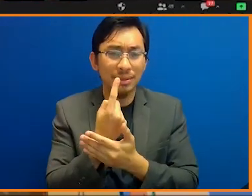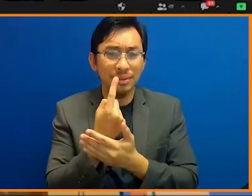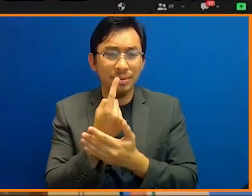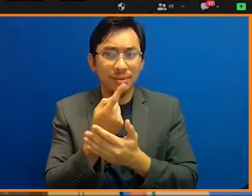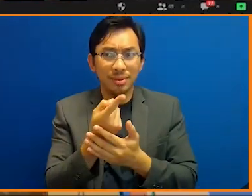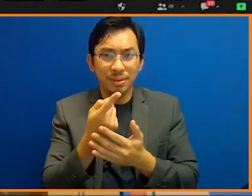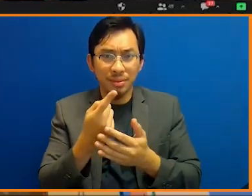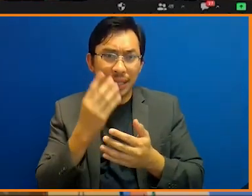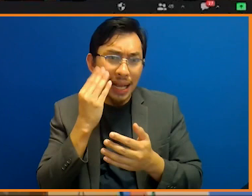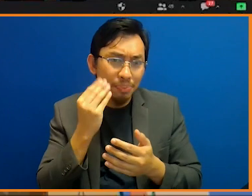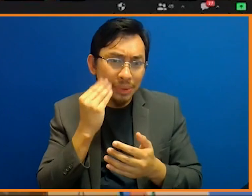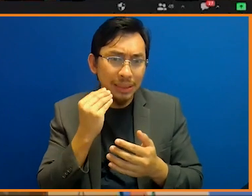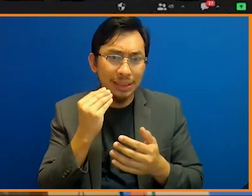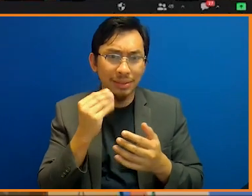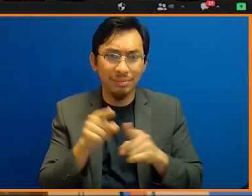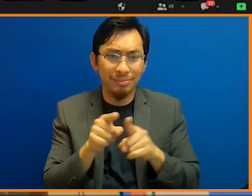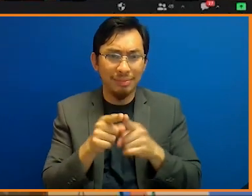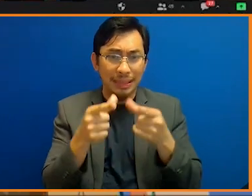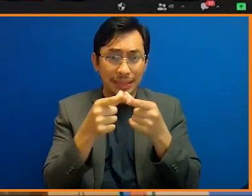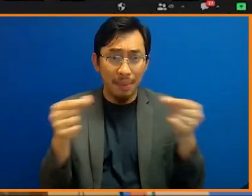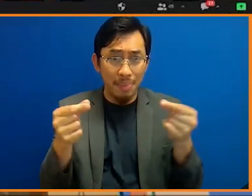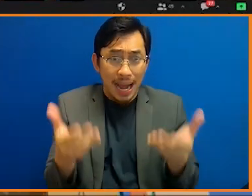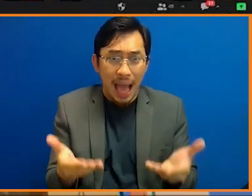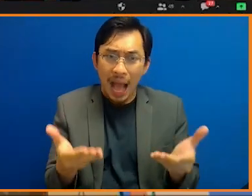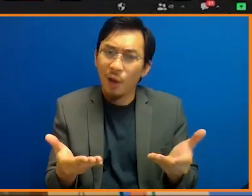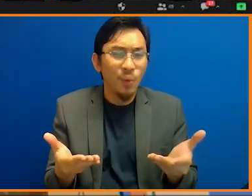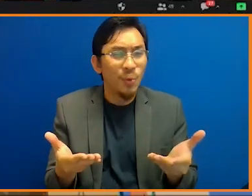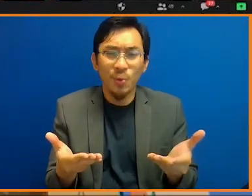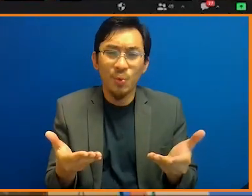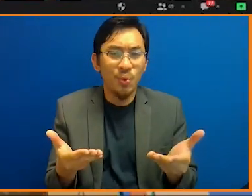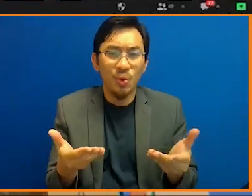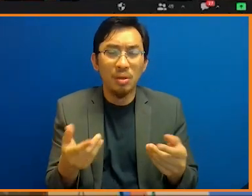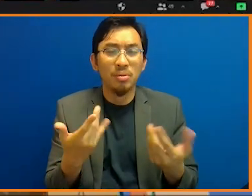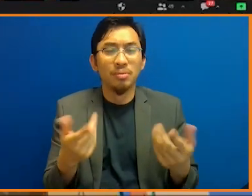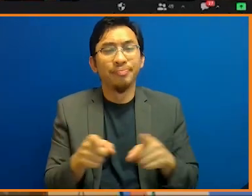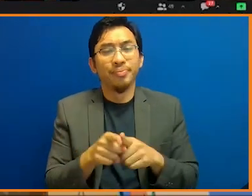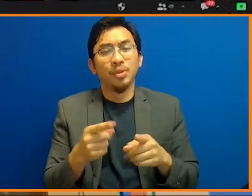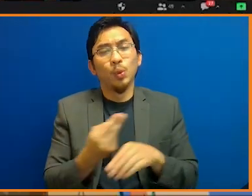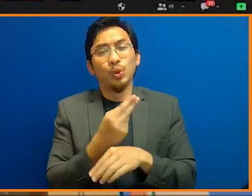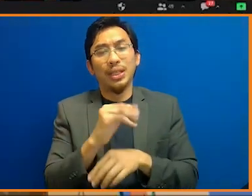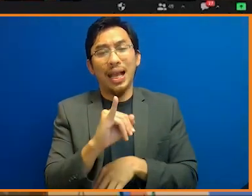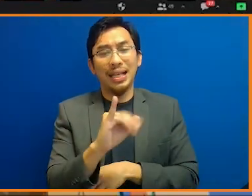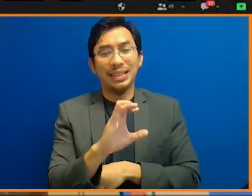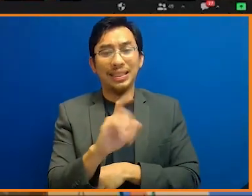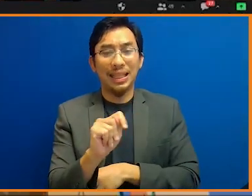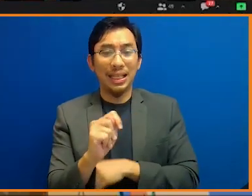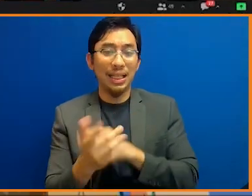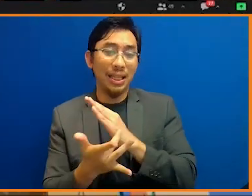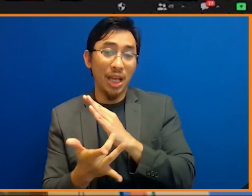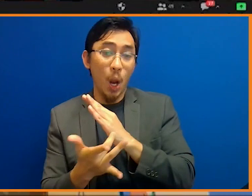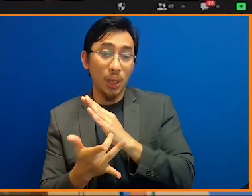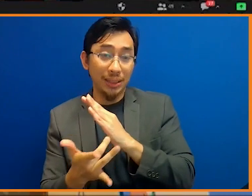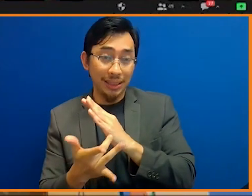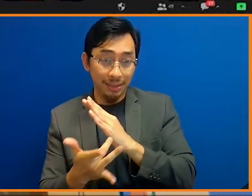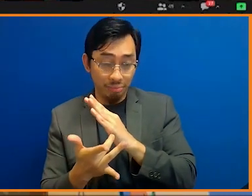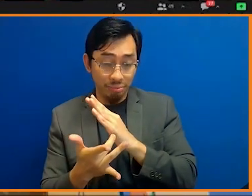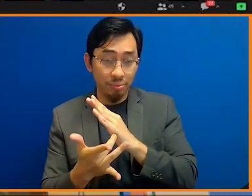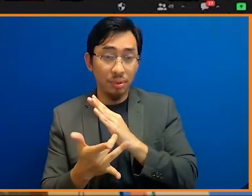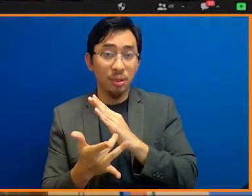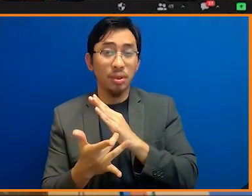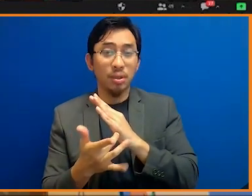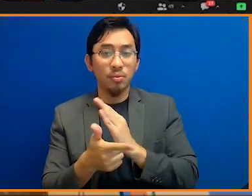or experience about that. And in Japan now they are trying making use of ICT